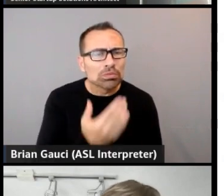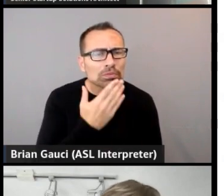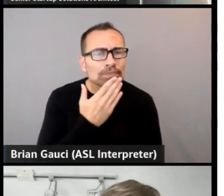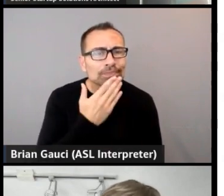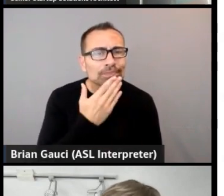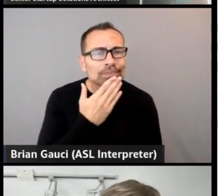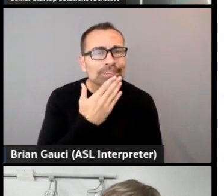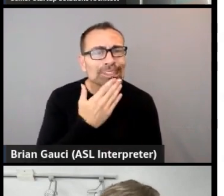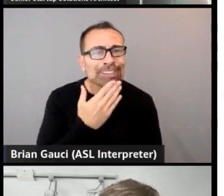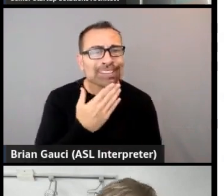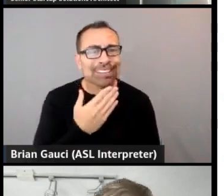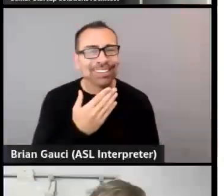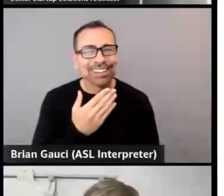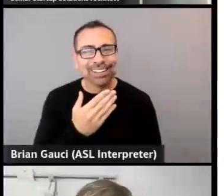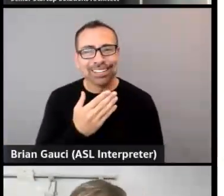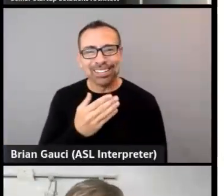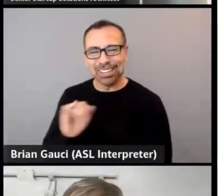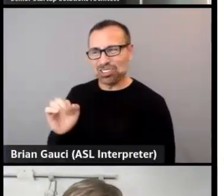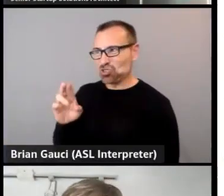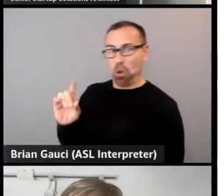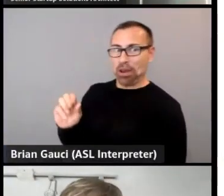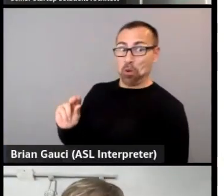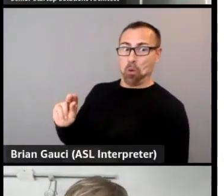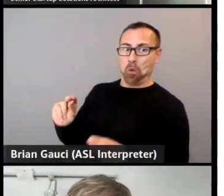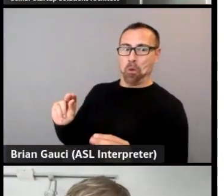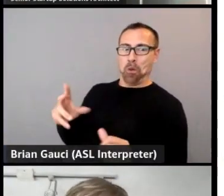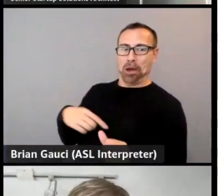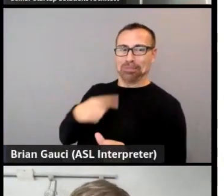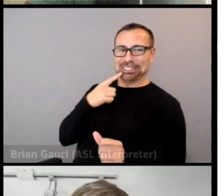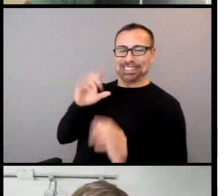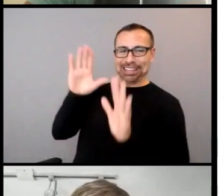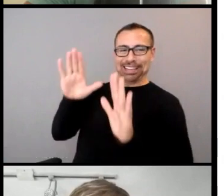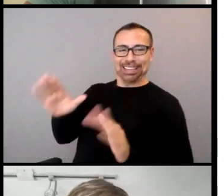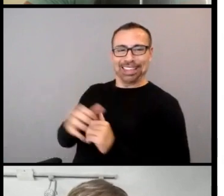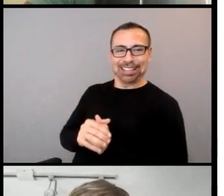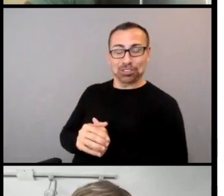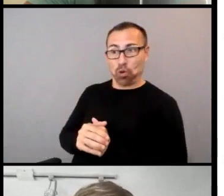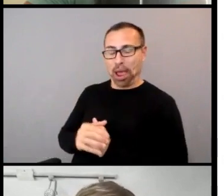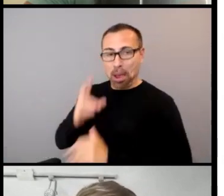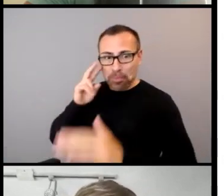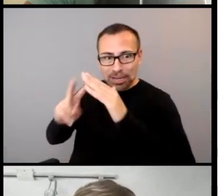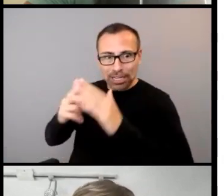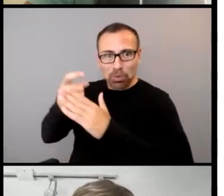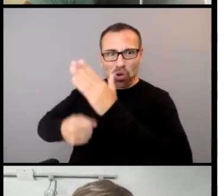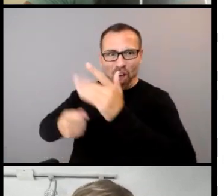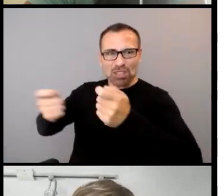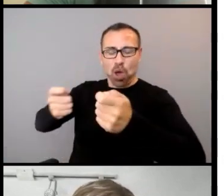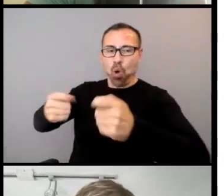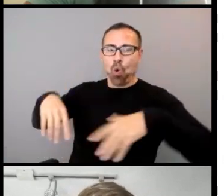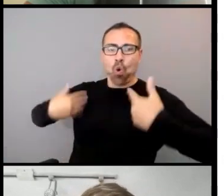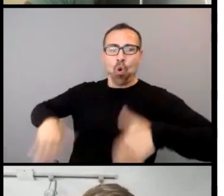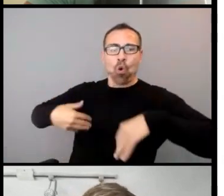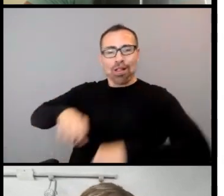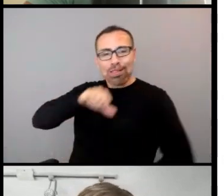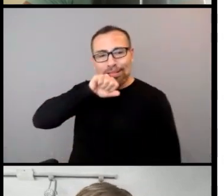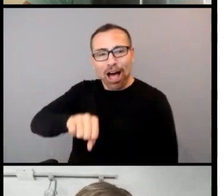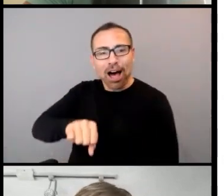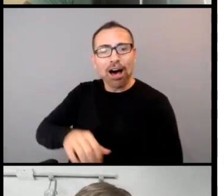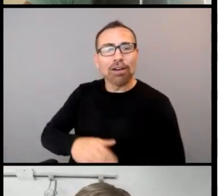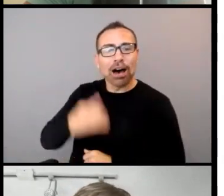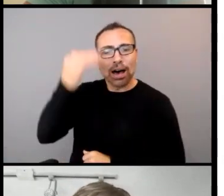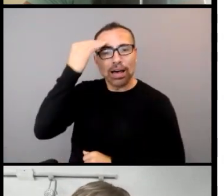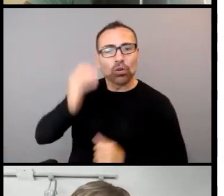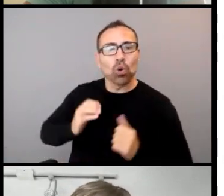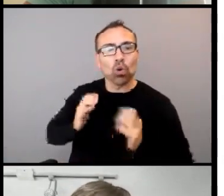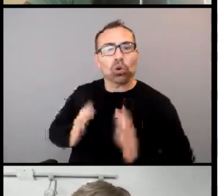No, just saying that's great. love predictable cost management. I know that customers are really